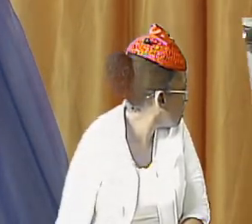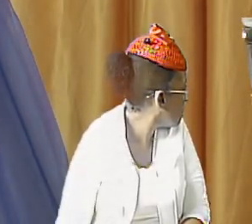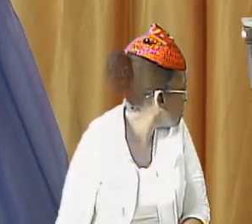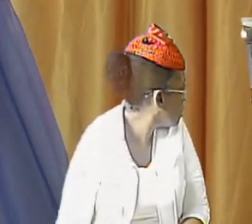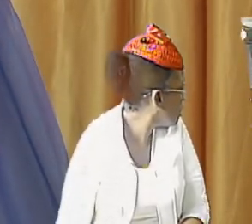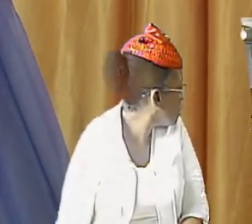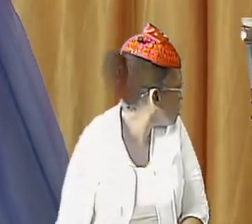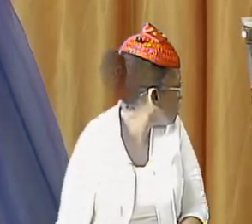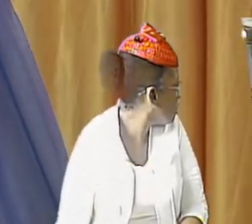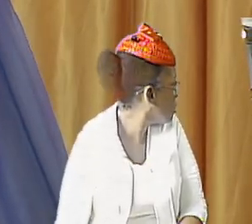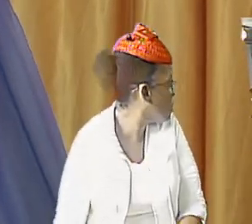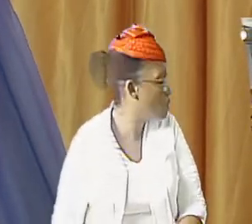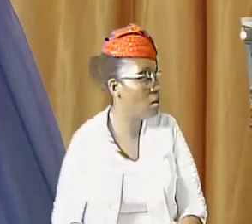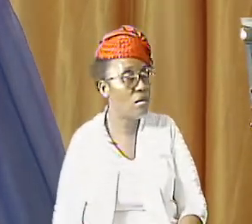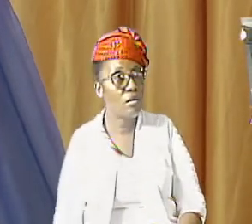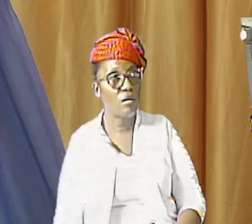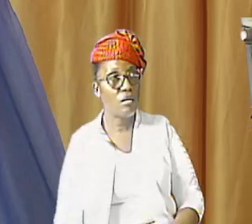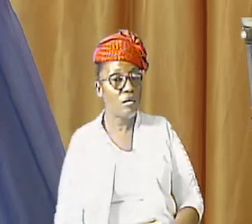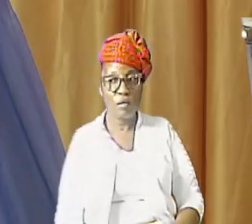Jesus.